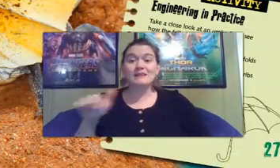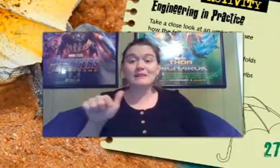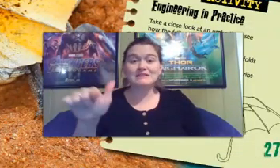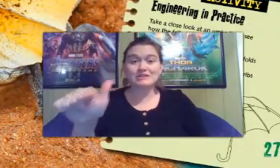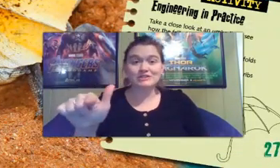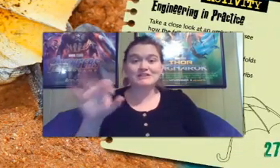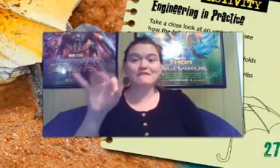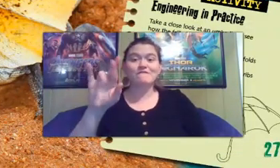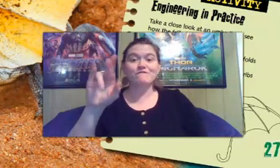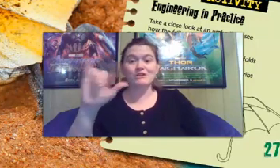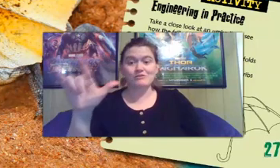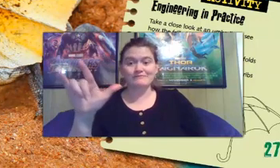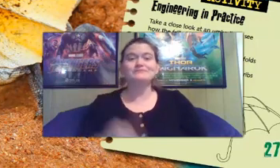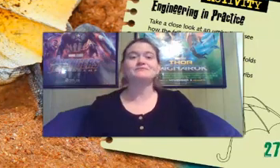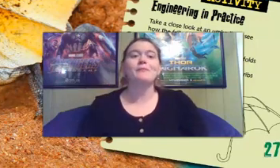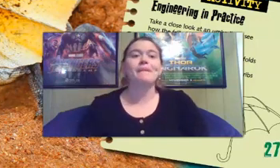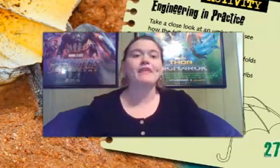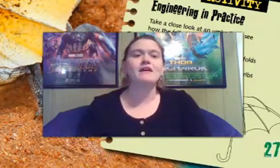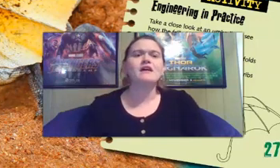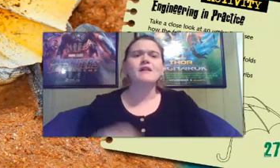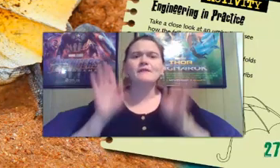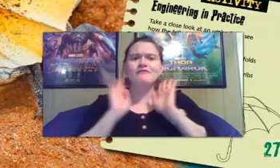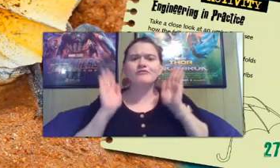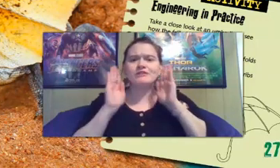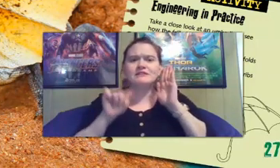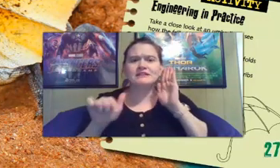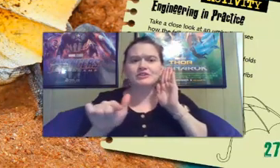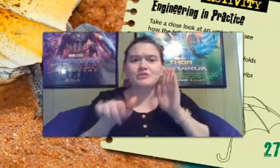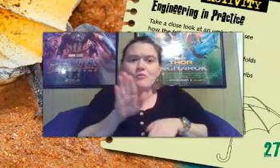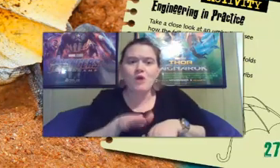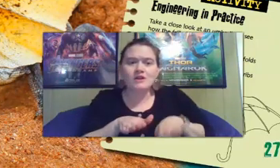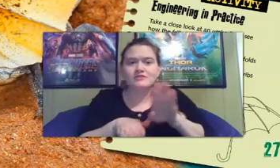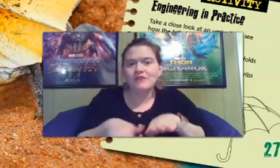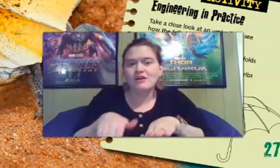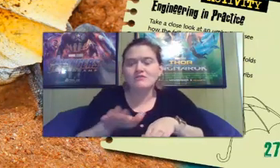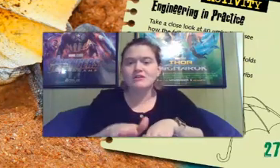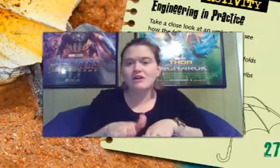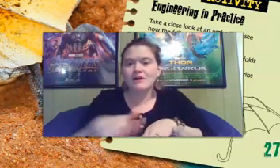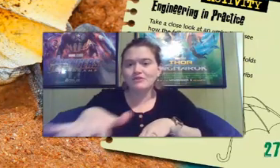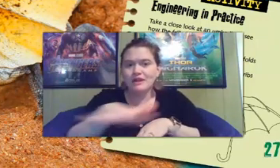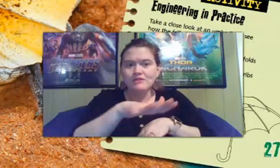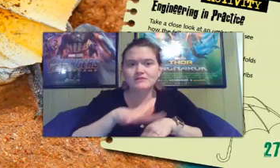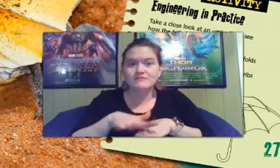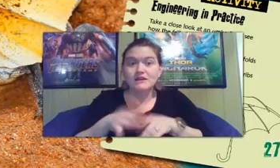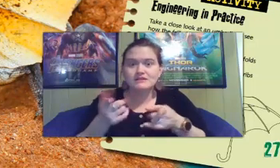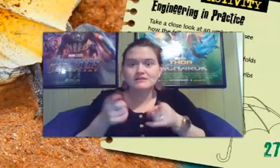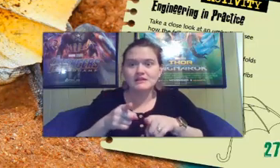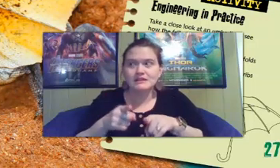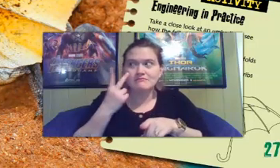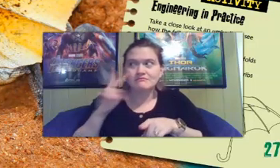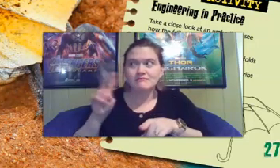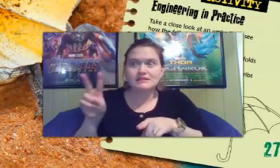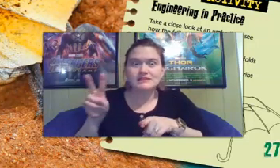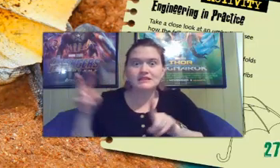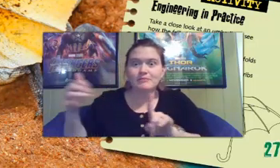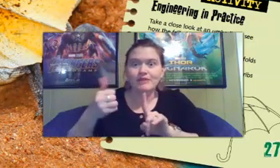Frilled lizards. Frill. The frilled lizard walks around on the ground.